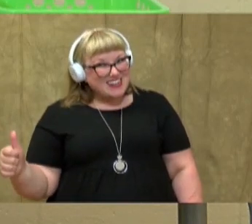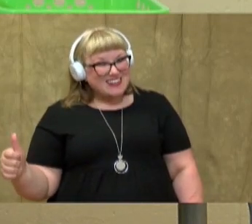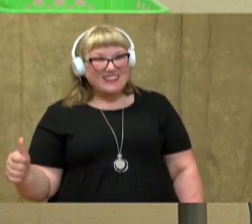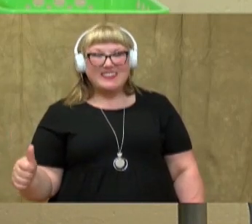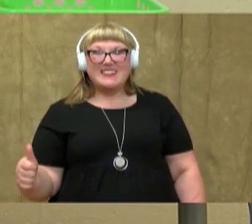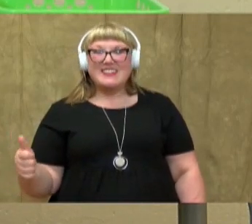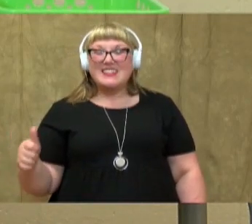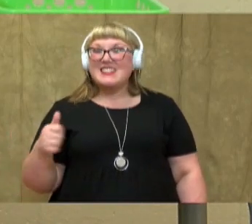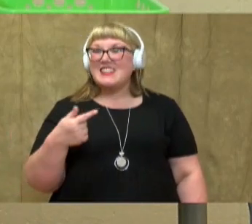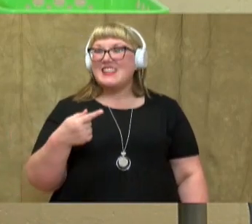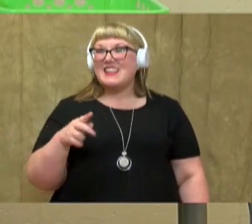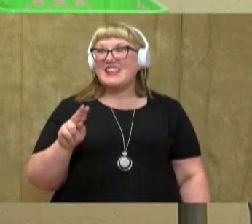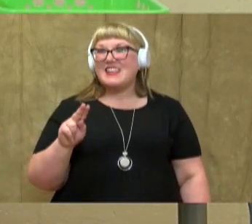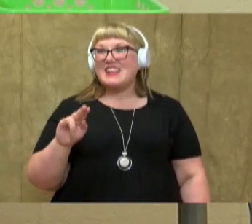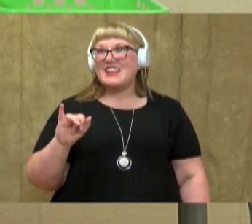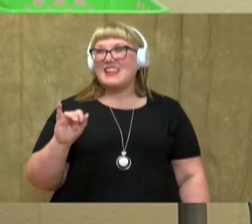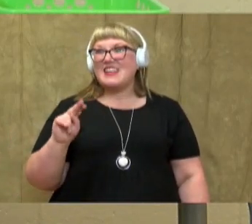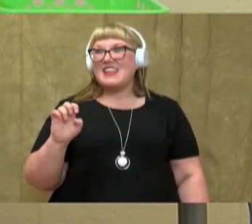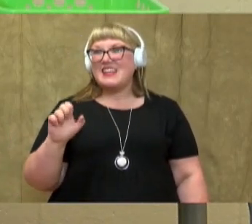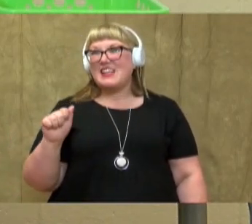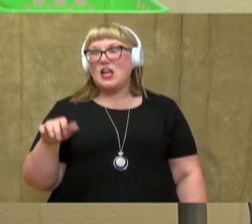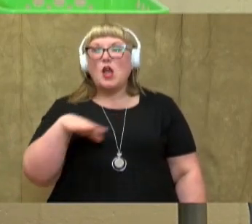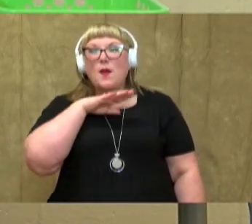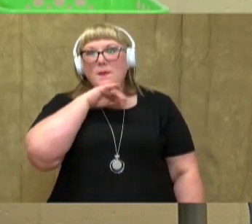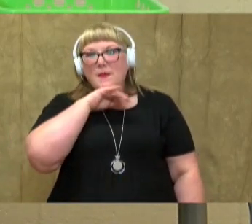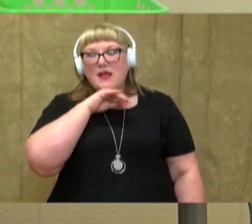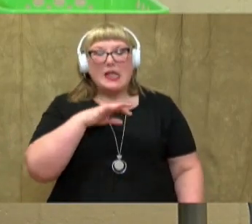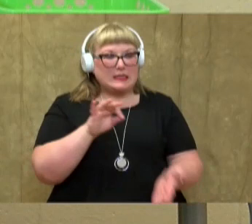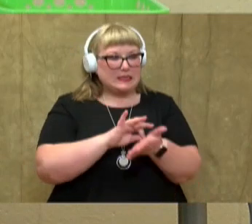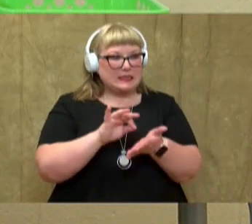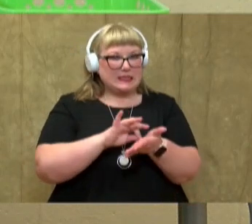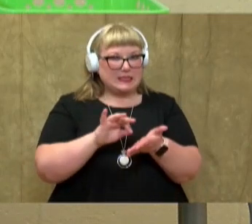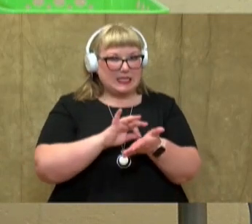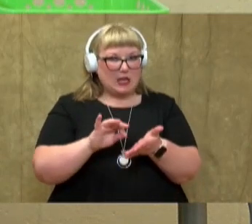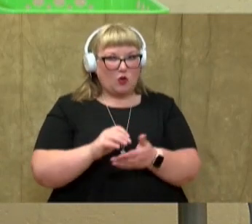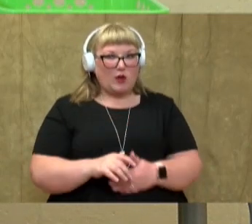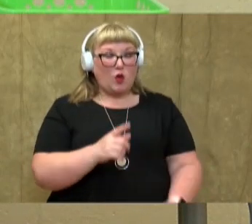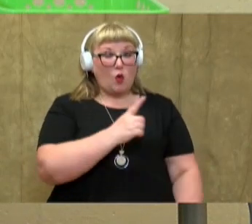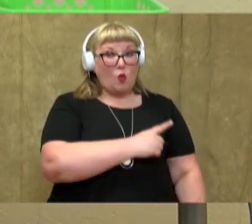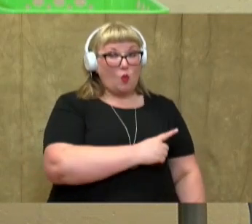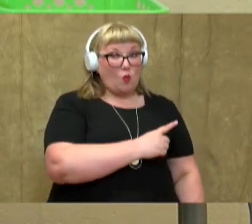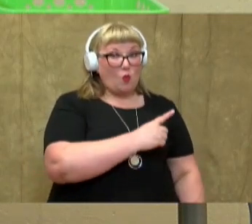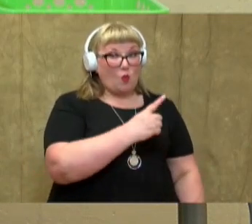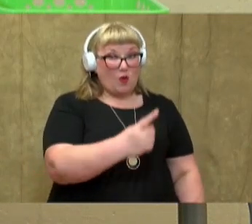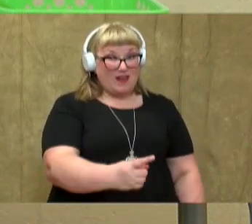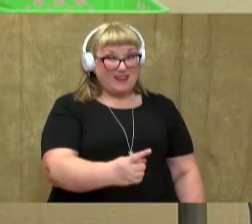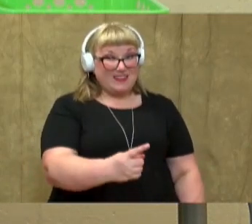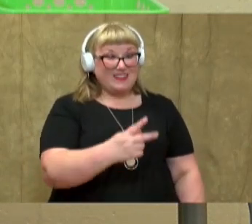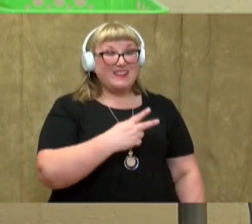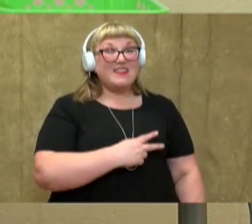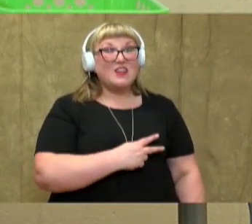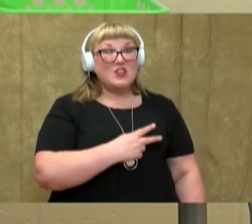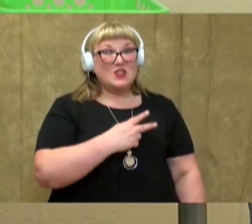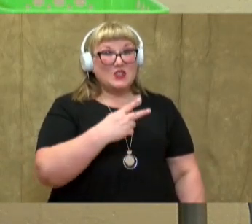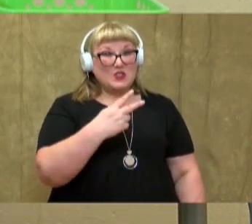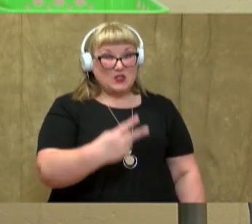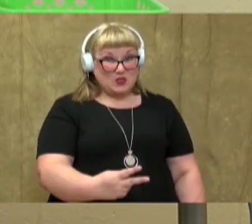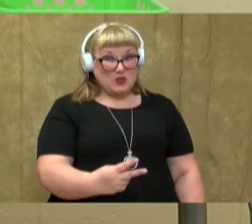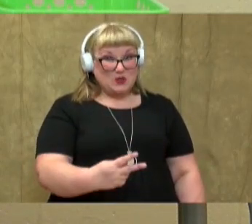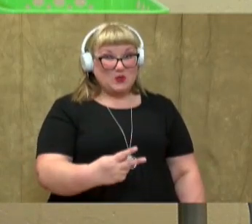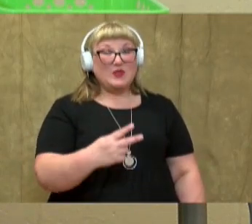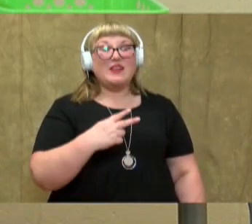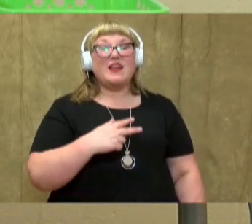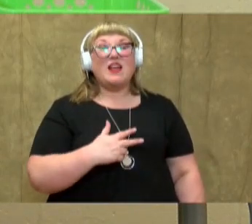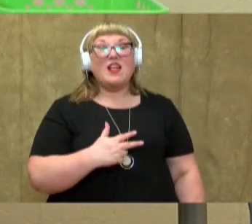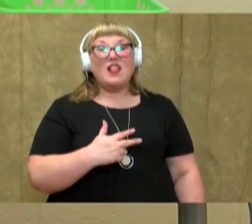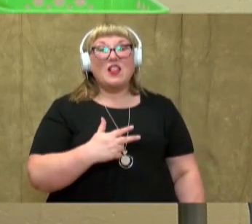10 guinea pigs in our basket. So let's count them as we put them back in the basket. One,